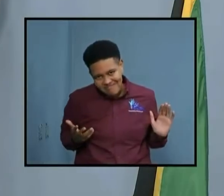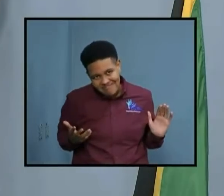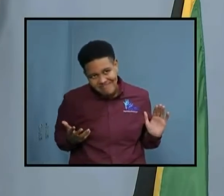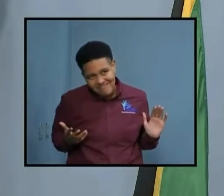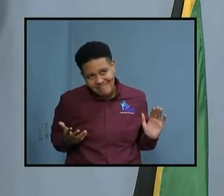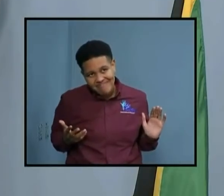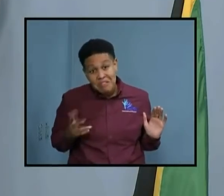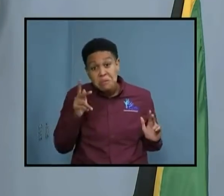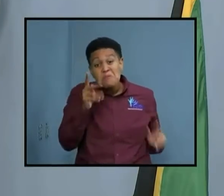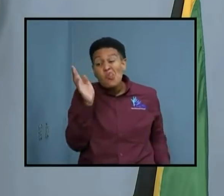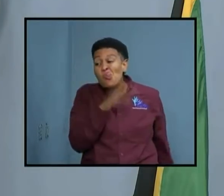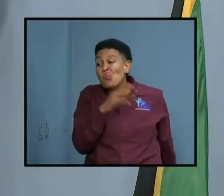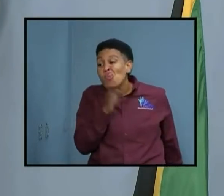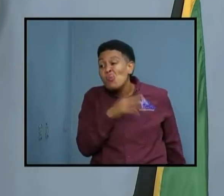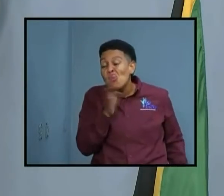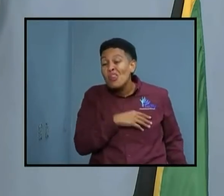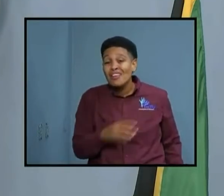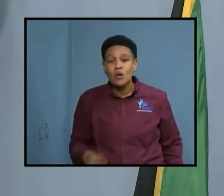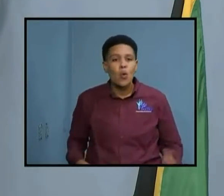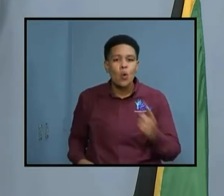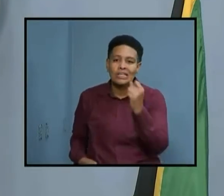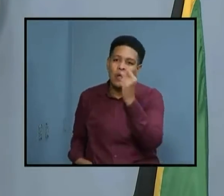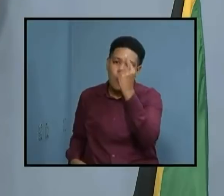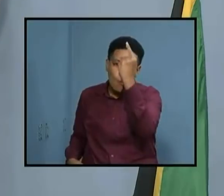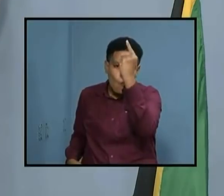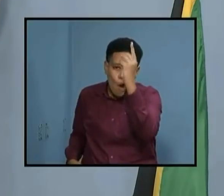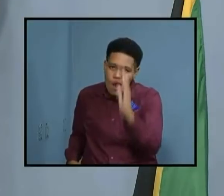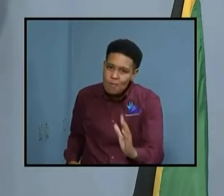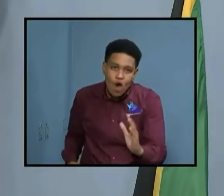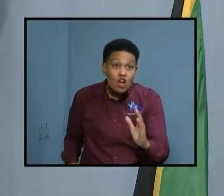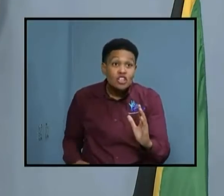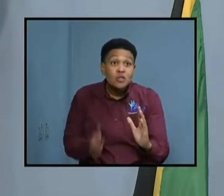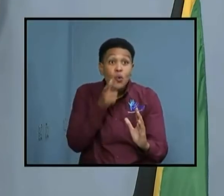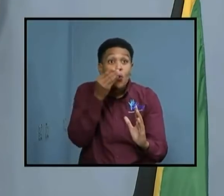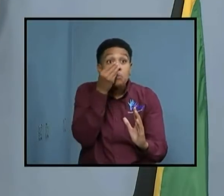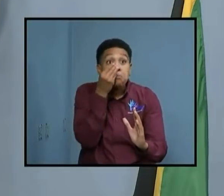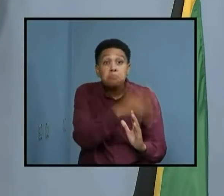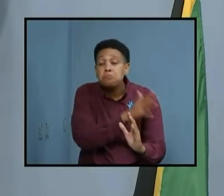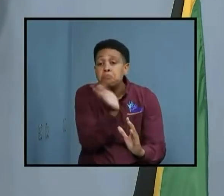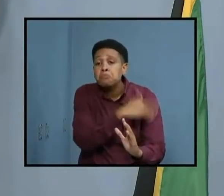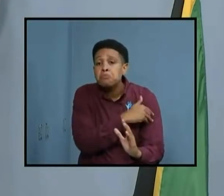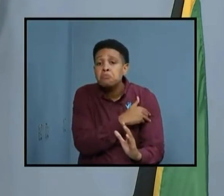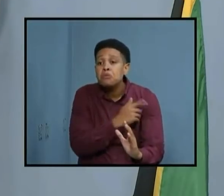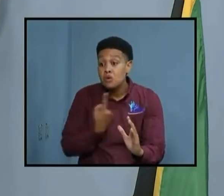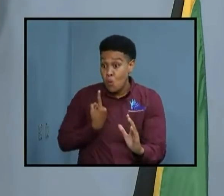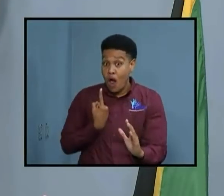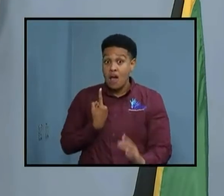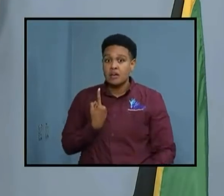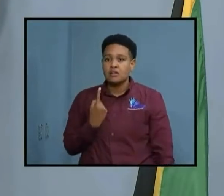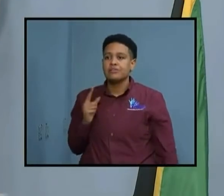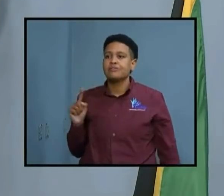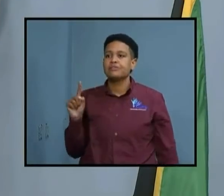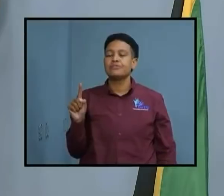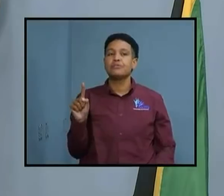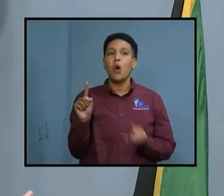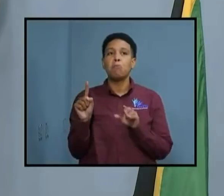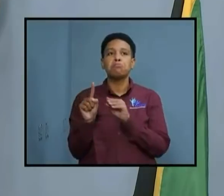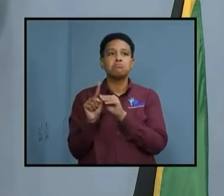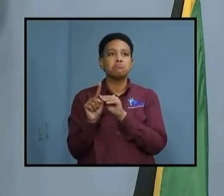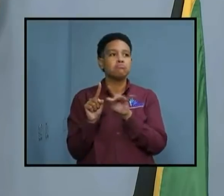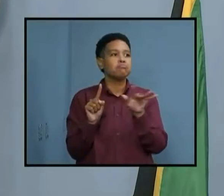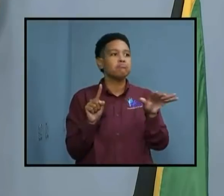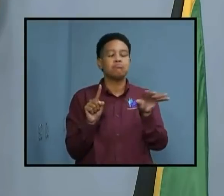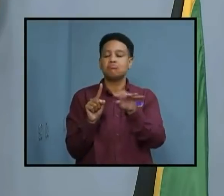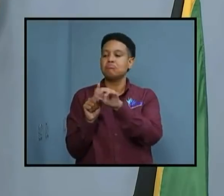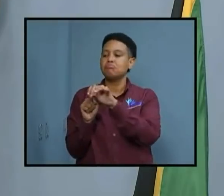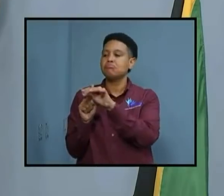getting enough of that. It only takes one person not following that protocol to spread the virus, to create a community